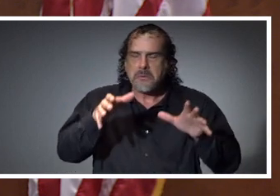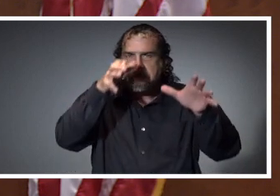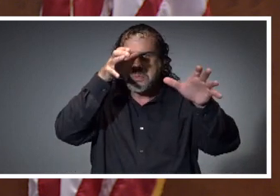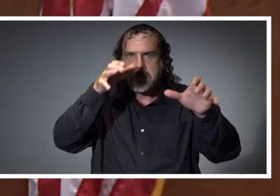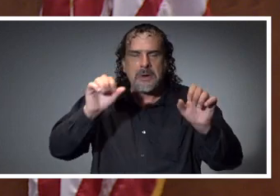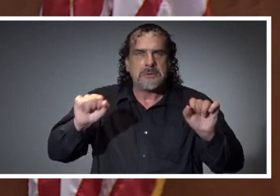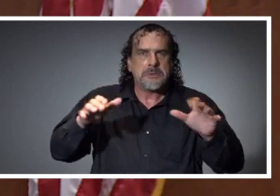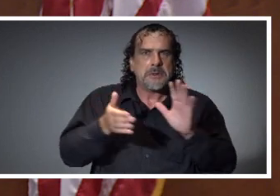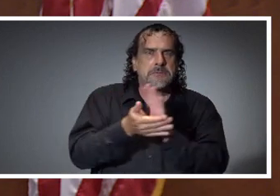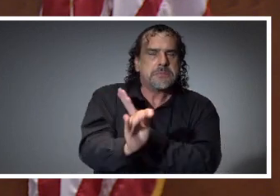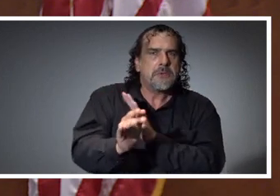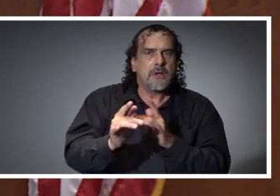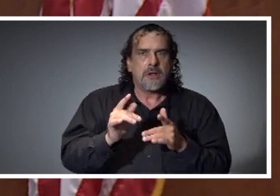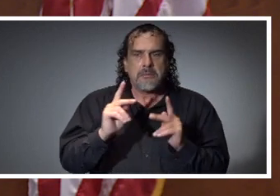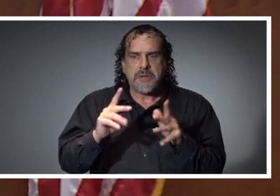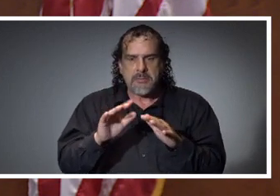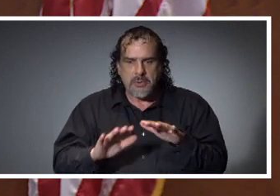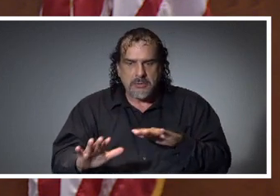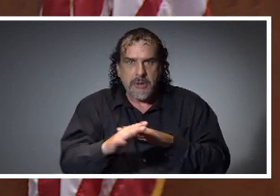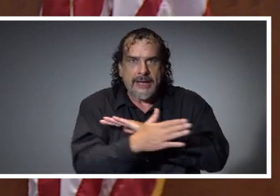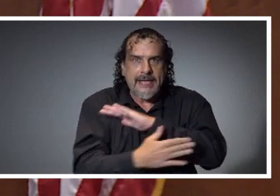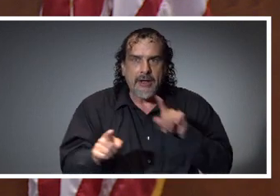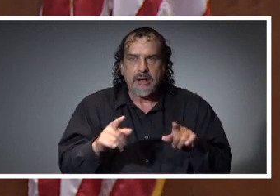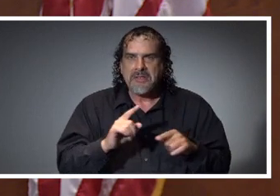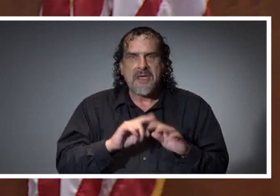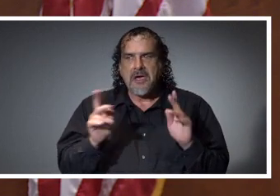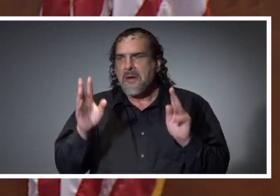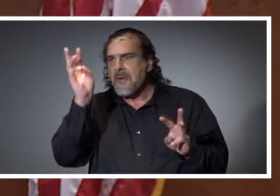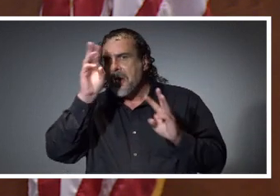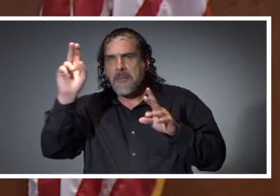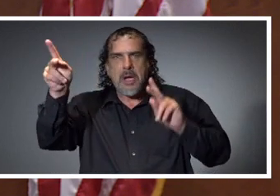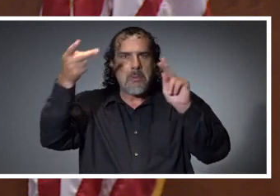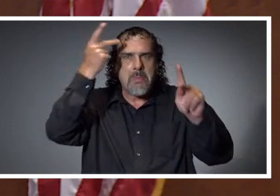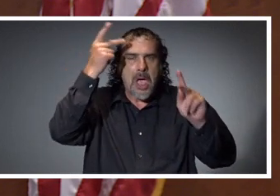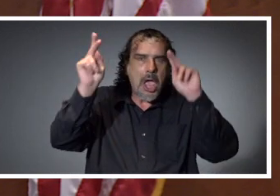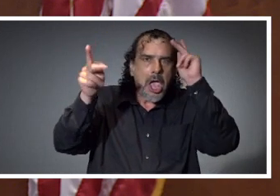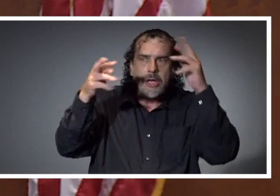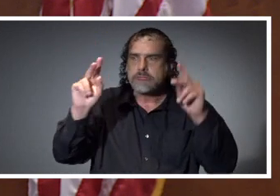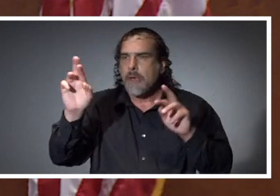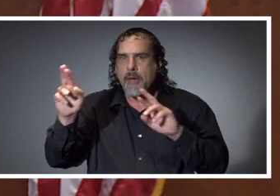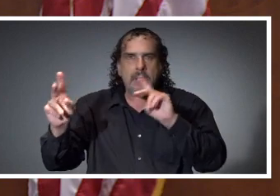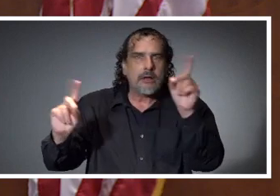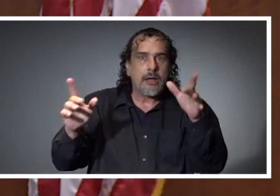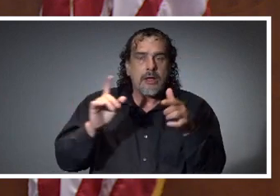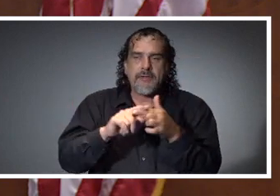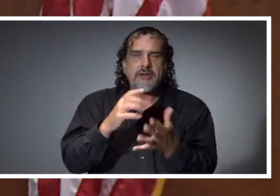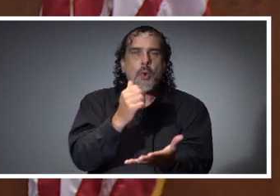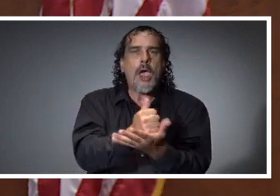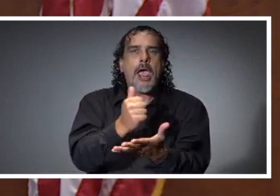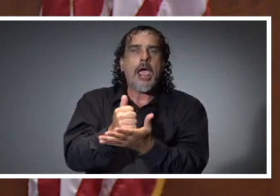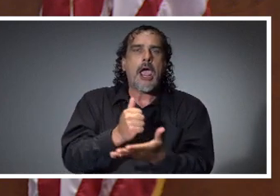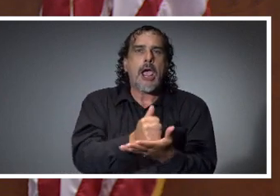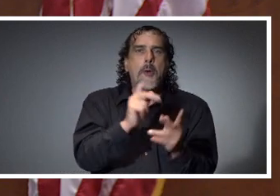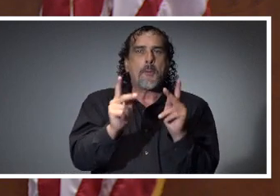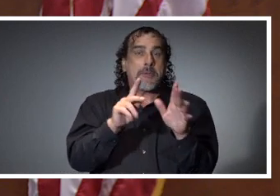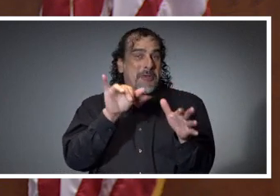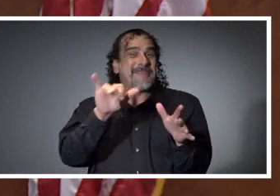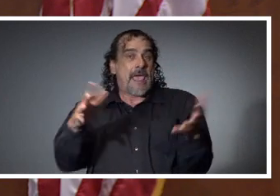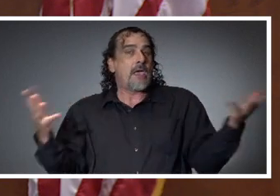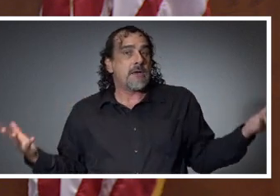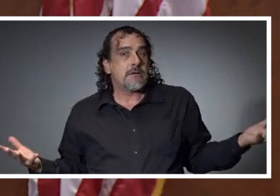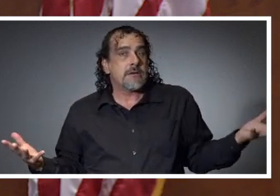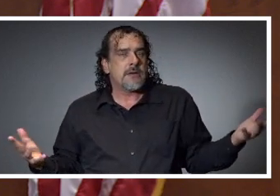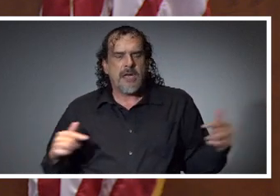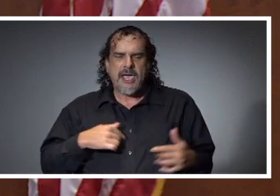level that don't worry about politics, don't worry about anything other than helping people. And I could not be